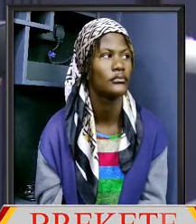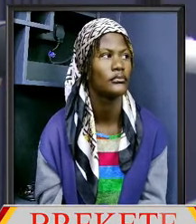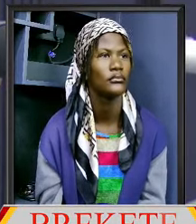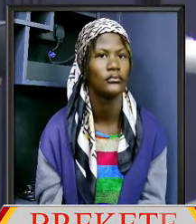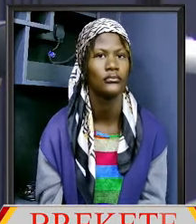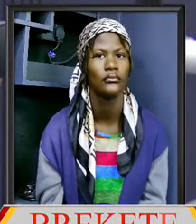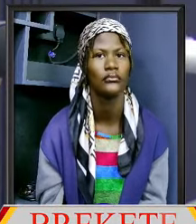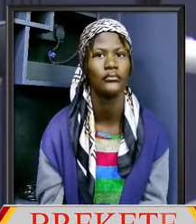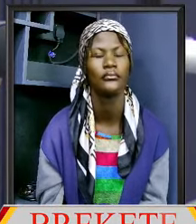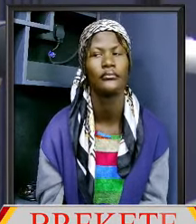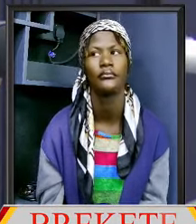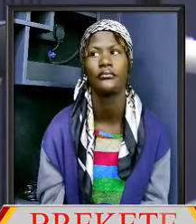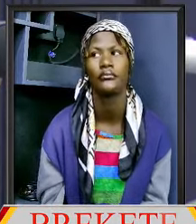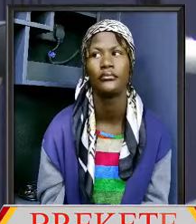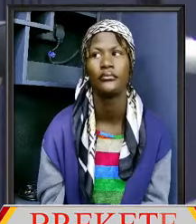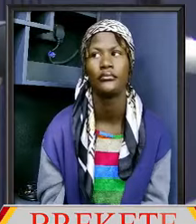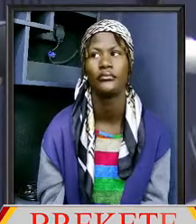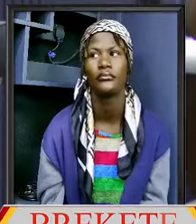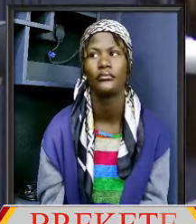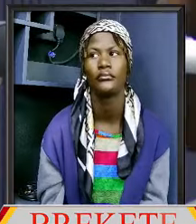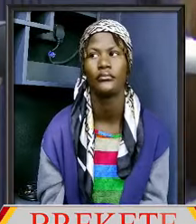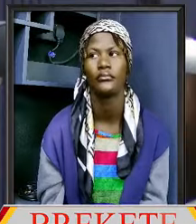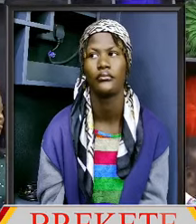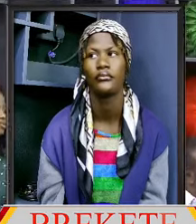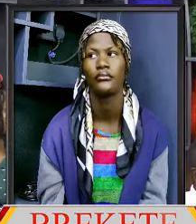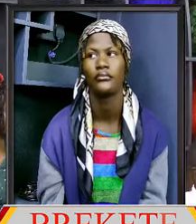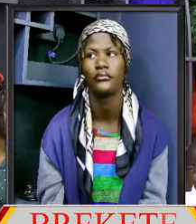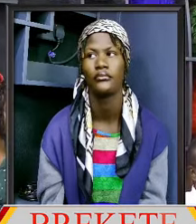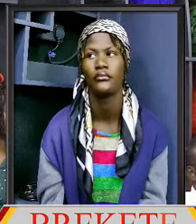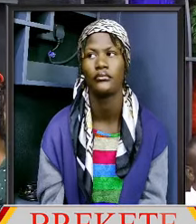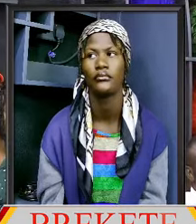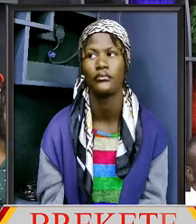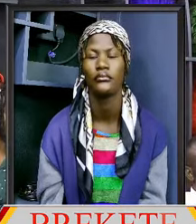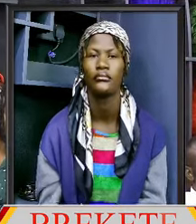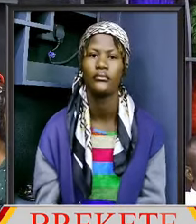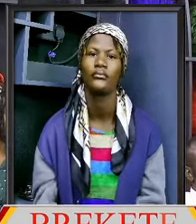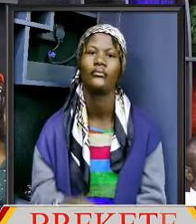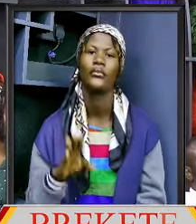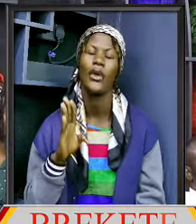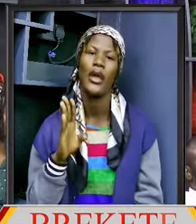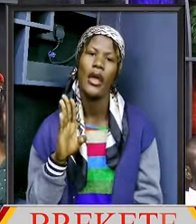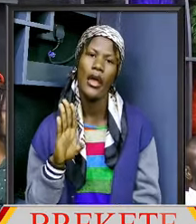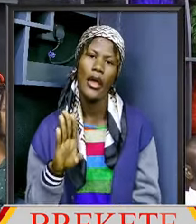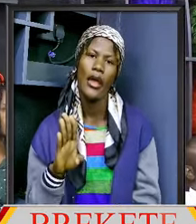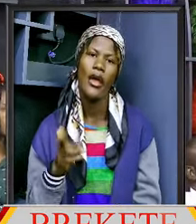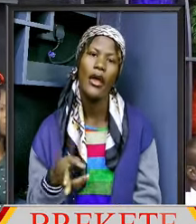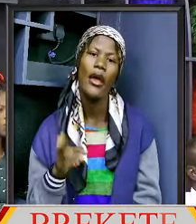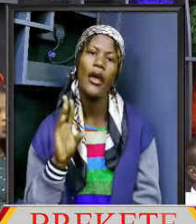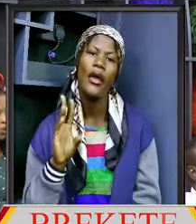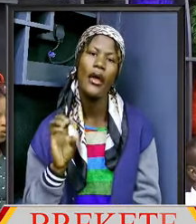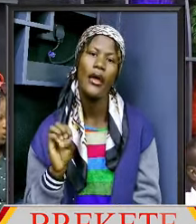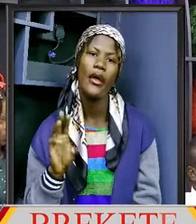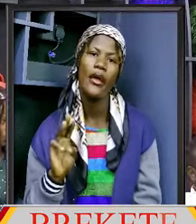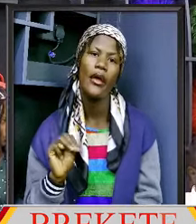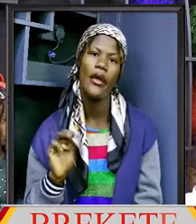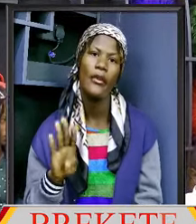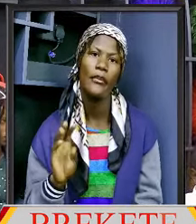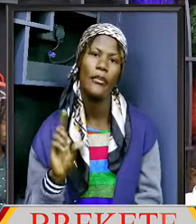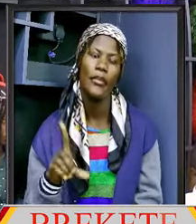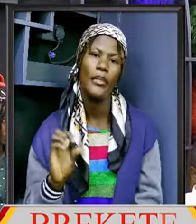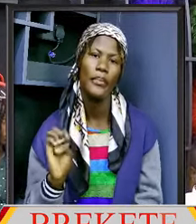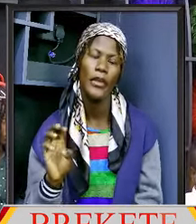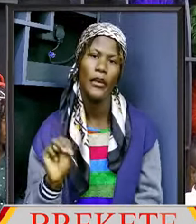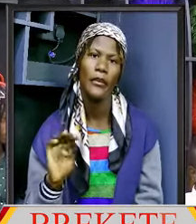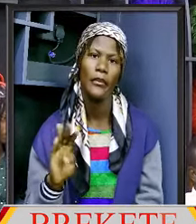they fight him? No. Okay, make you start again. Hembe lembe. Oh lo lo